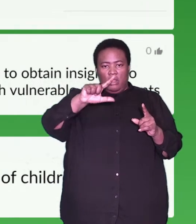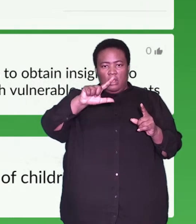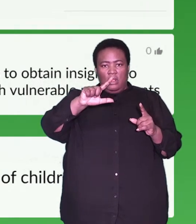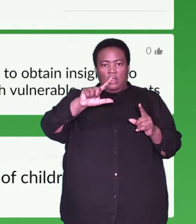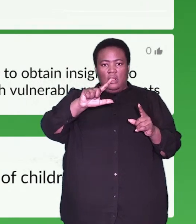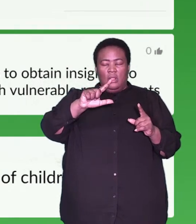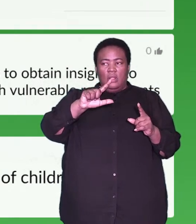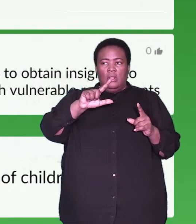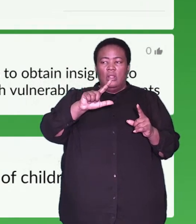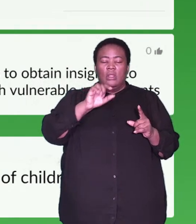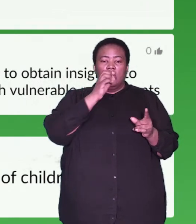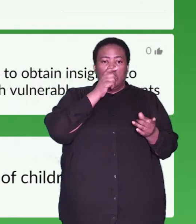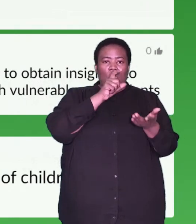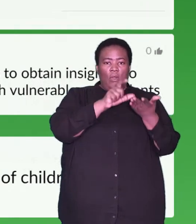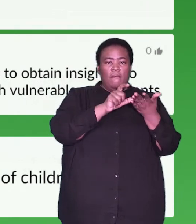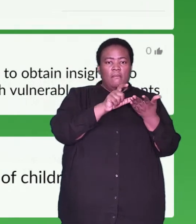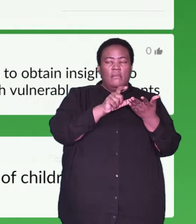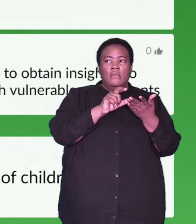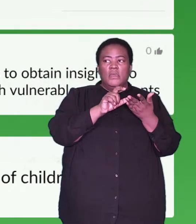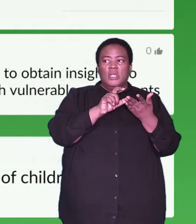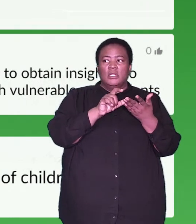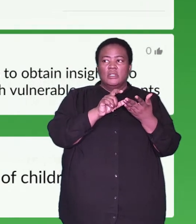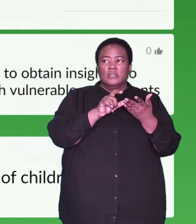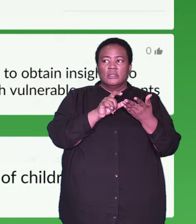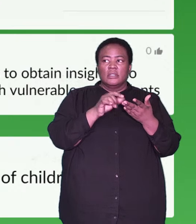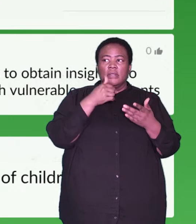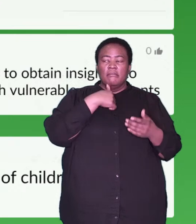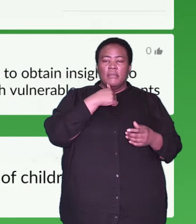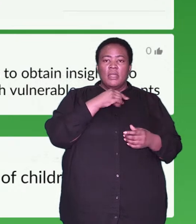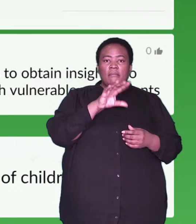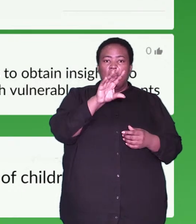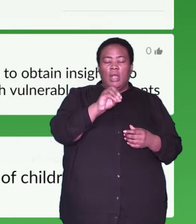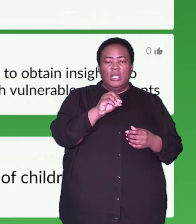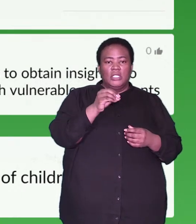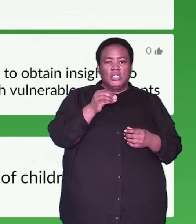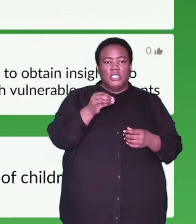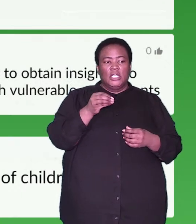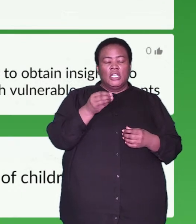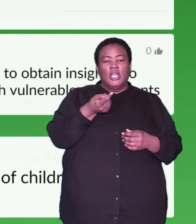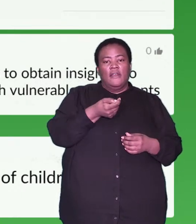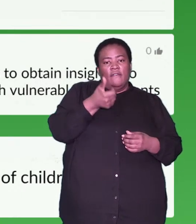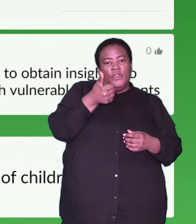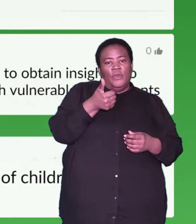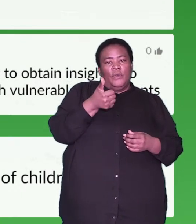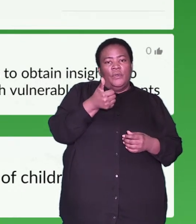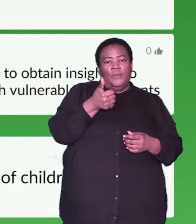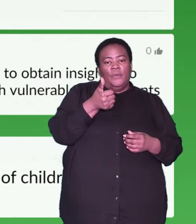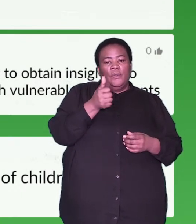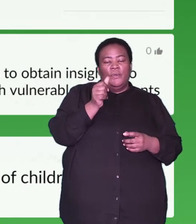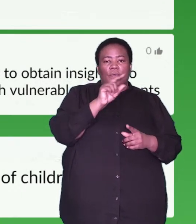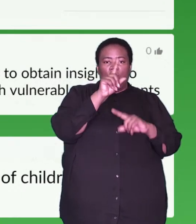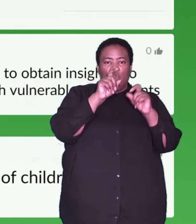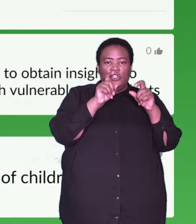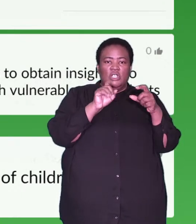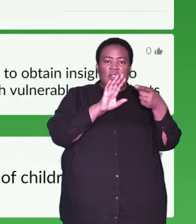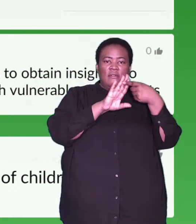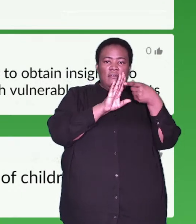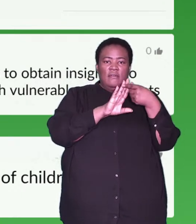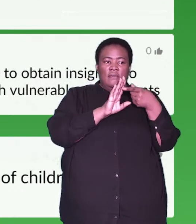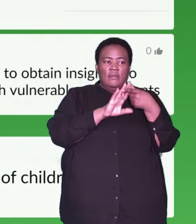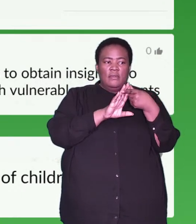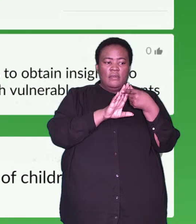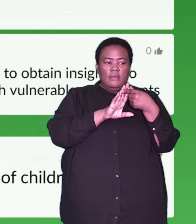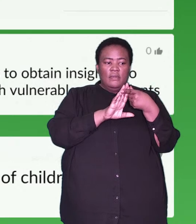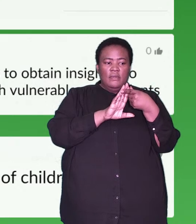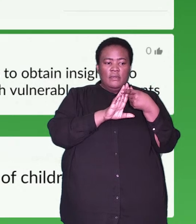comment section. He says, I'm asking 2 questions through the suggested link. The first question is, how